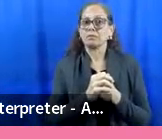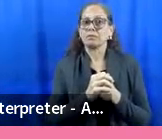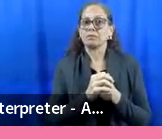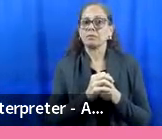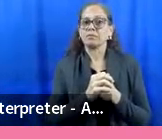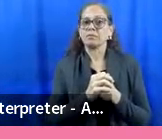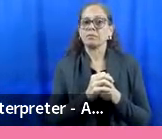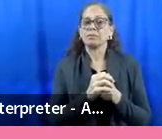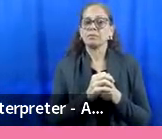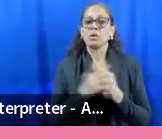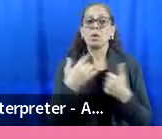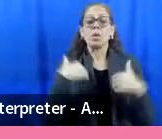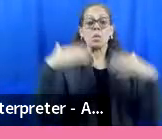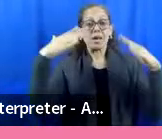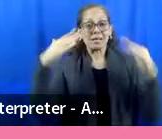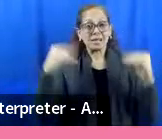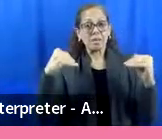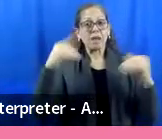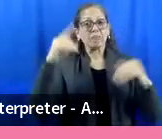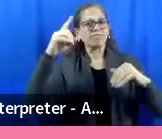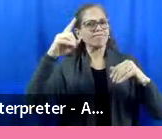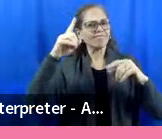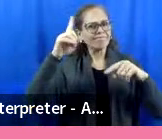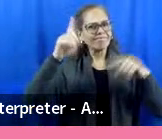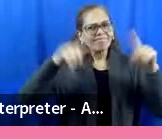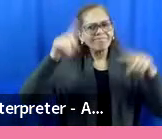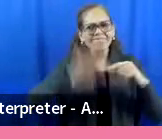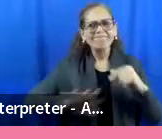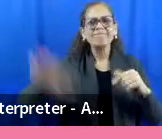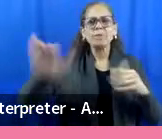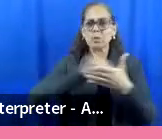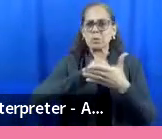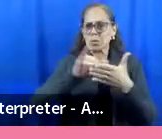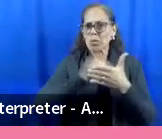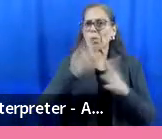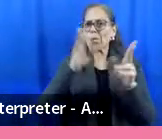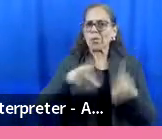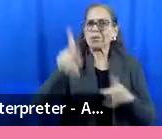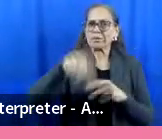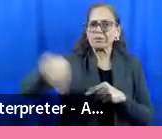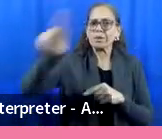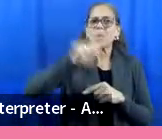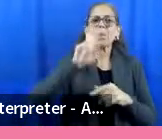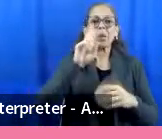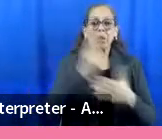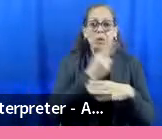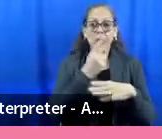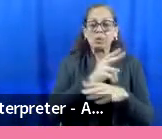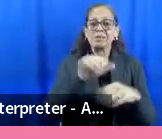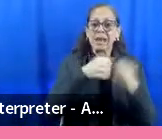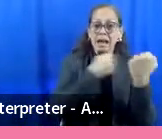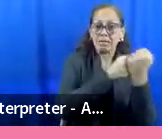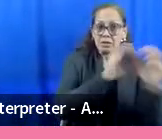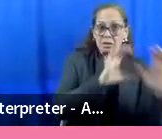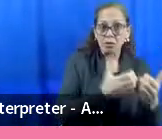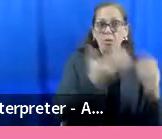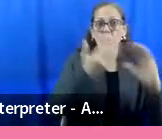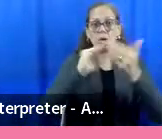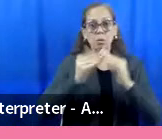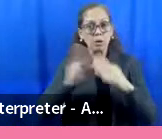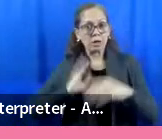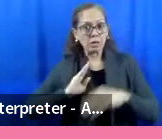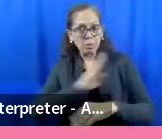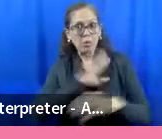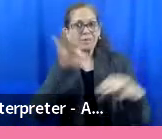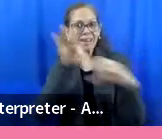We expect a wide variety of New Yorkers will use the data tool, such as advocacy groups, community boards, elected officials,